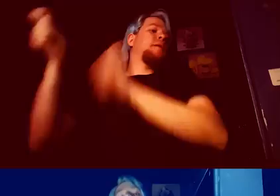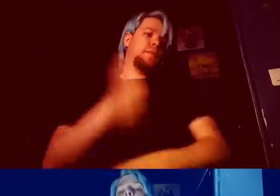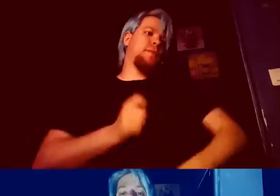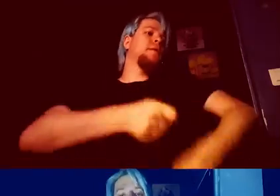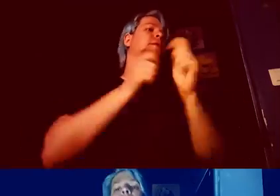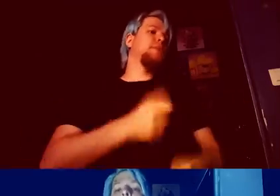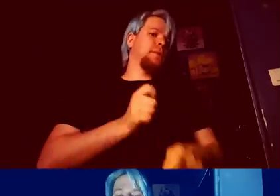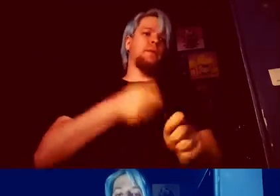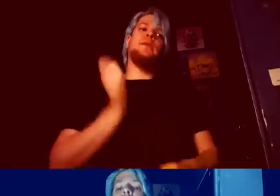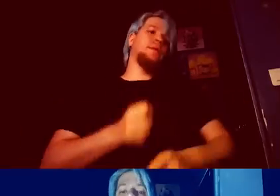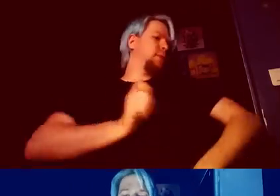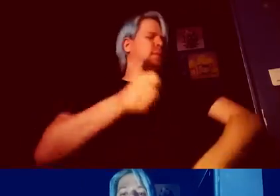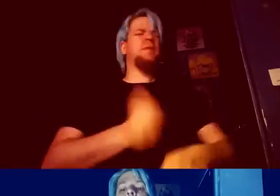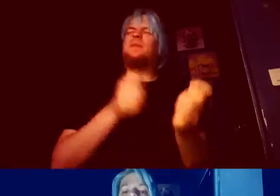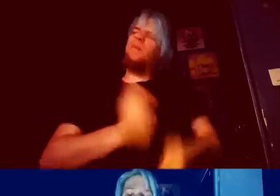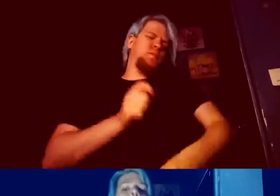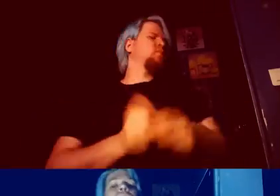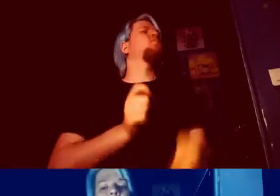Presentation